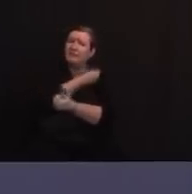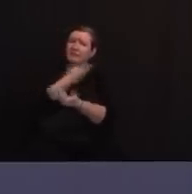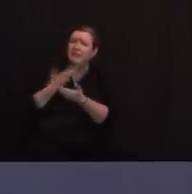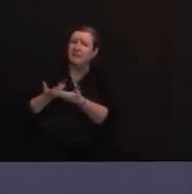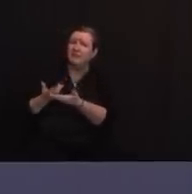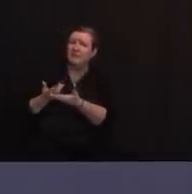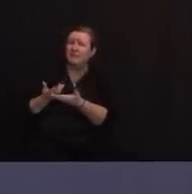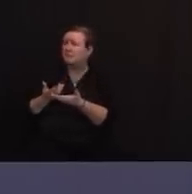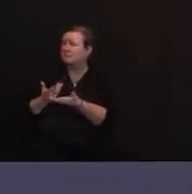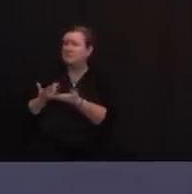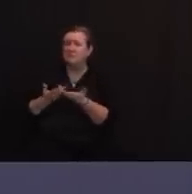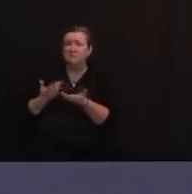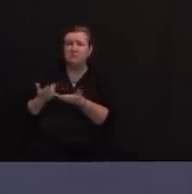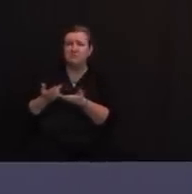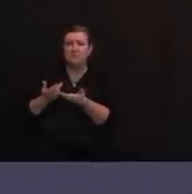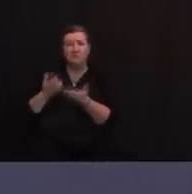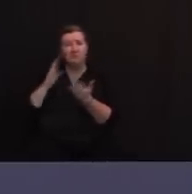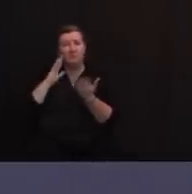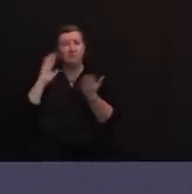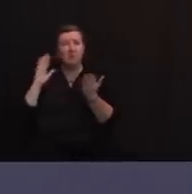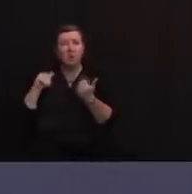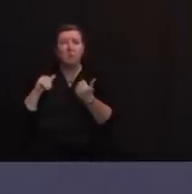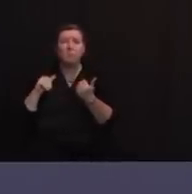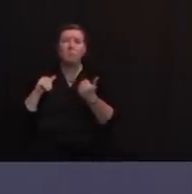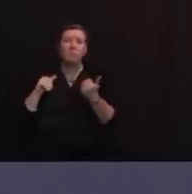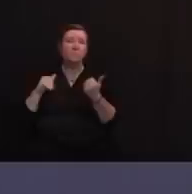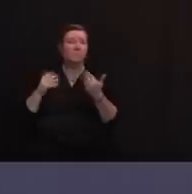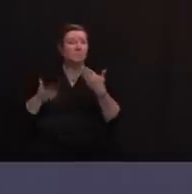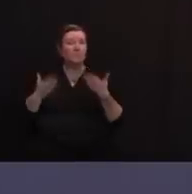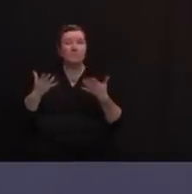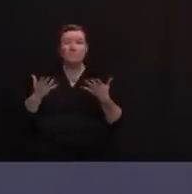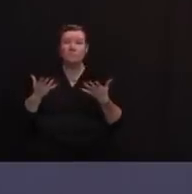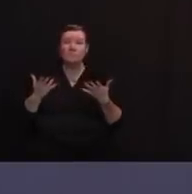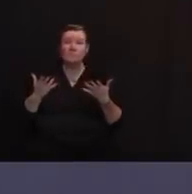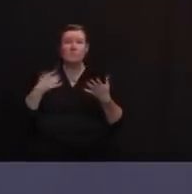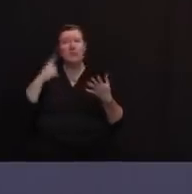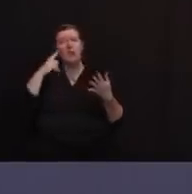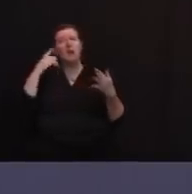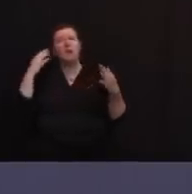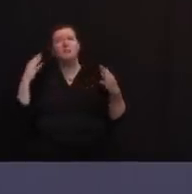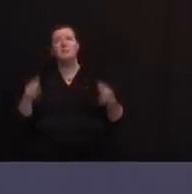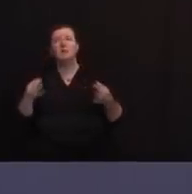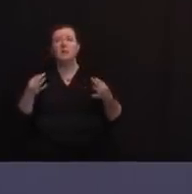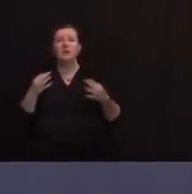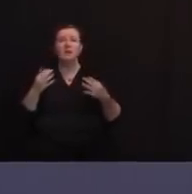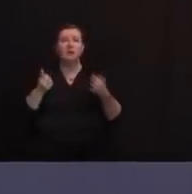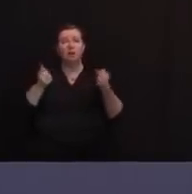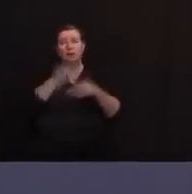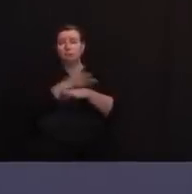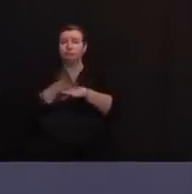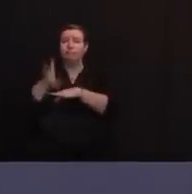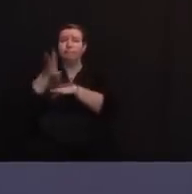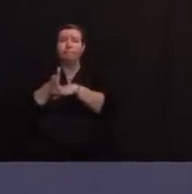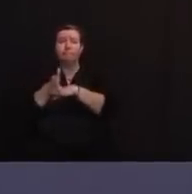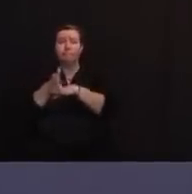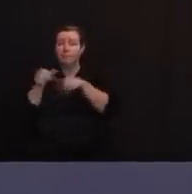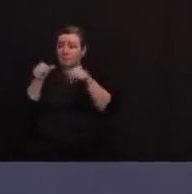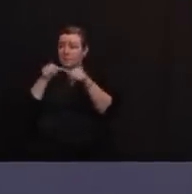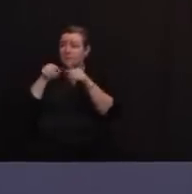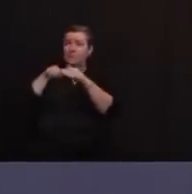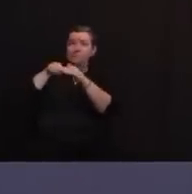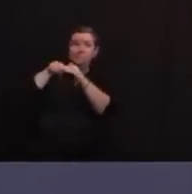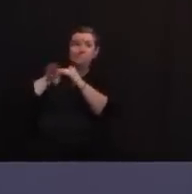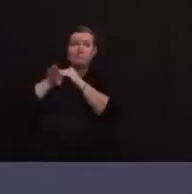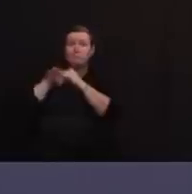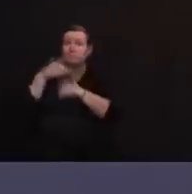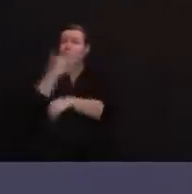hope not too far down the line, where you just pull up in your car to one of these mega sites and you're getting vaccinated. And any comments on herd immunity? But Judy,